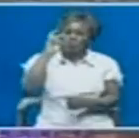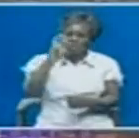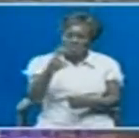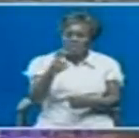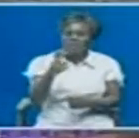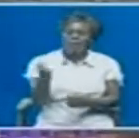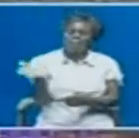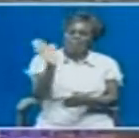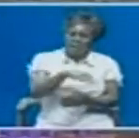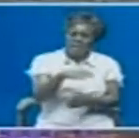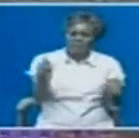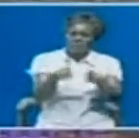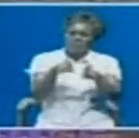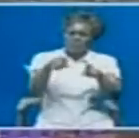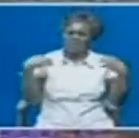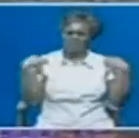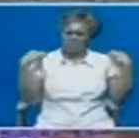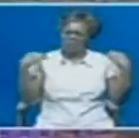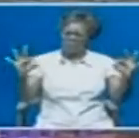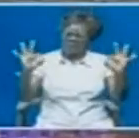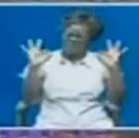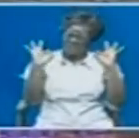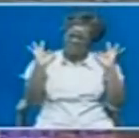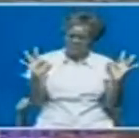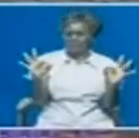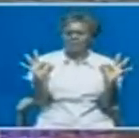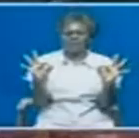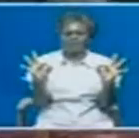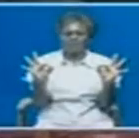how he used to be. This guy would dress until dressing is jealous of him.